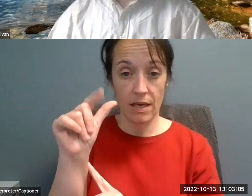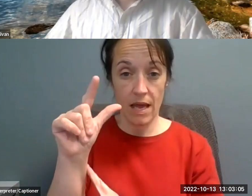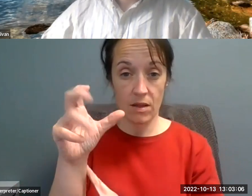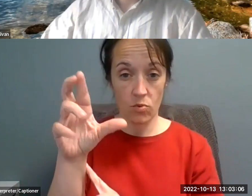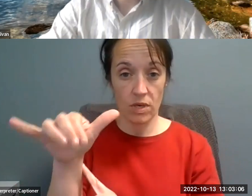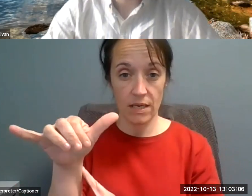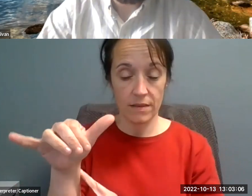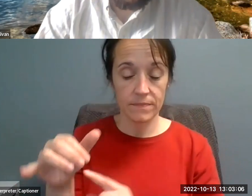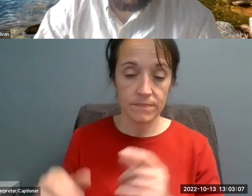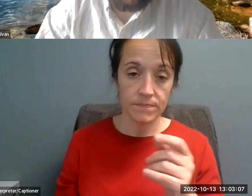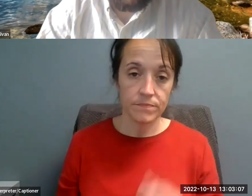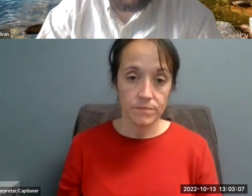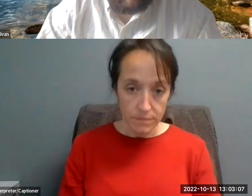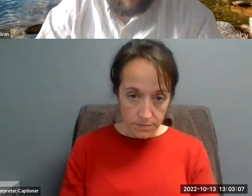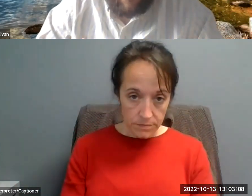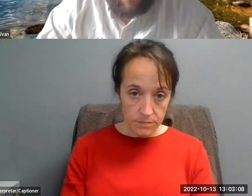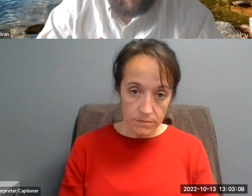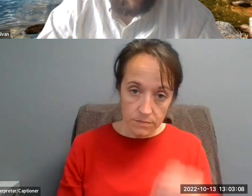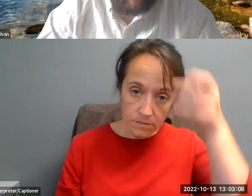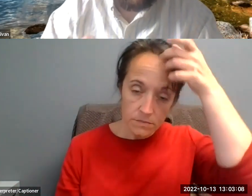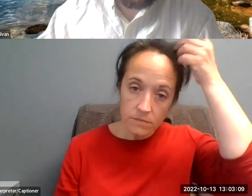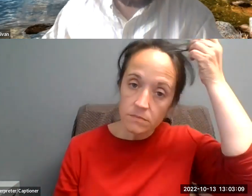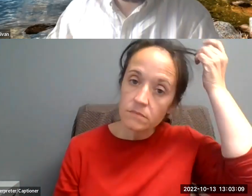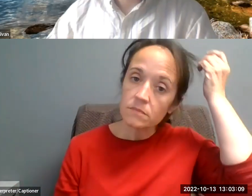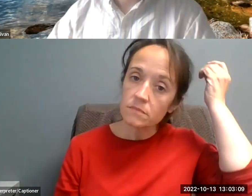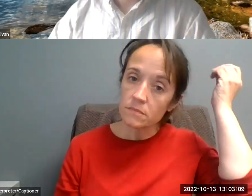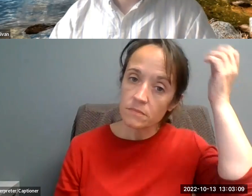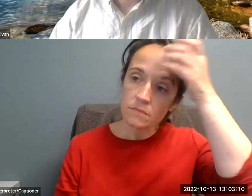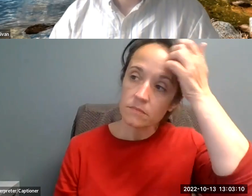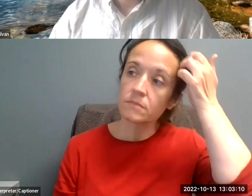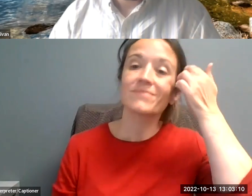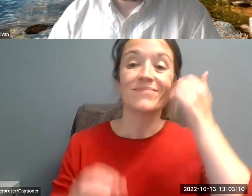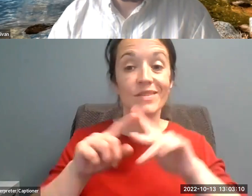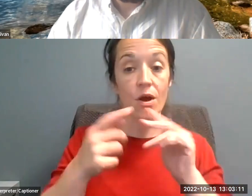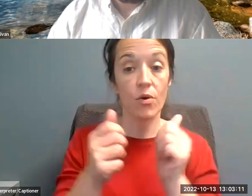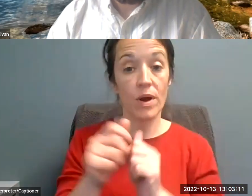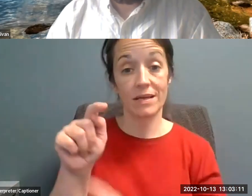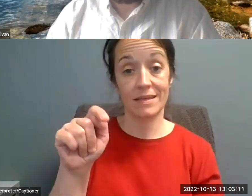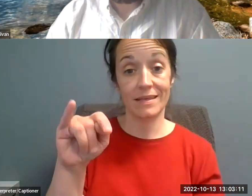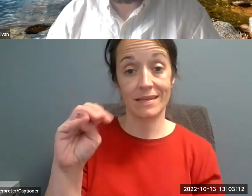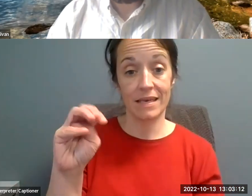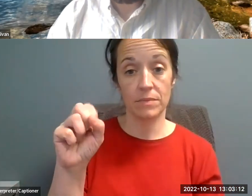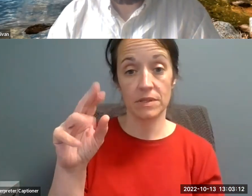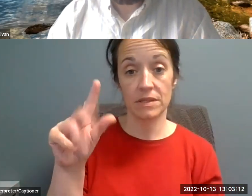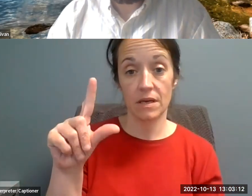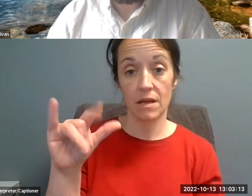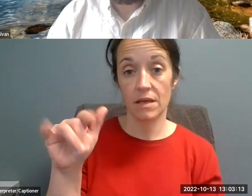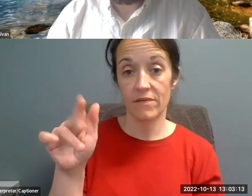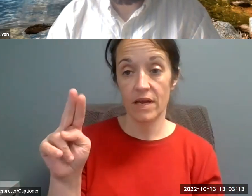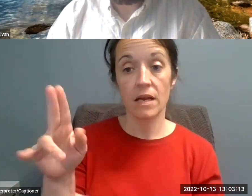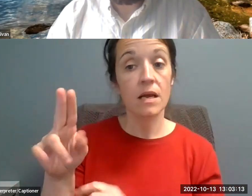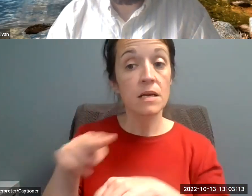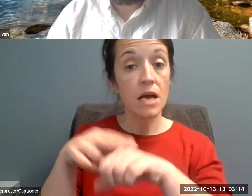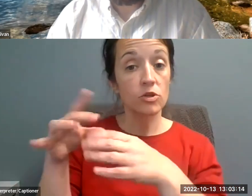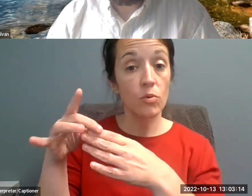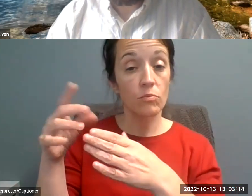So without further ado, we're going to go ahead and start with Tim Sullivan, one of the national program leaders, to provide you